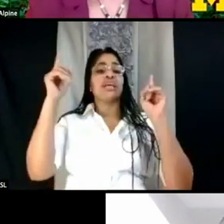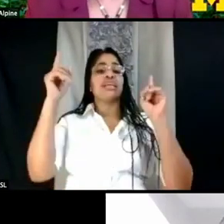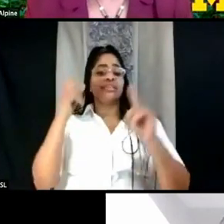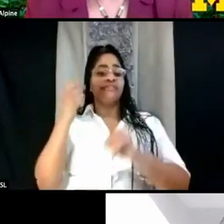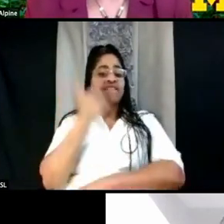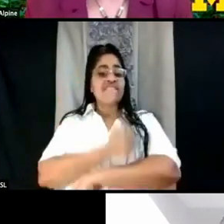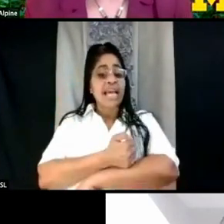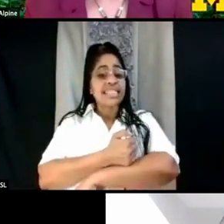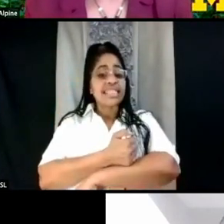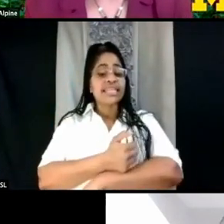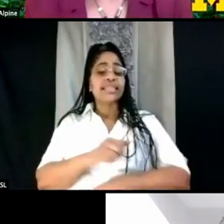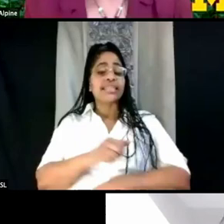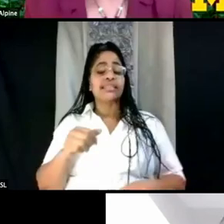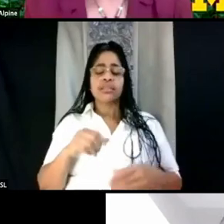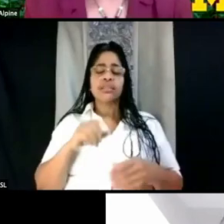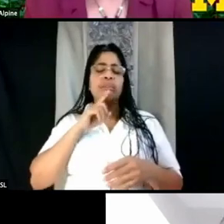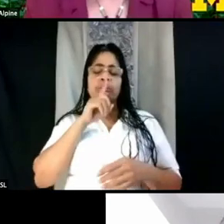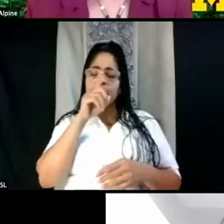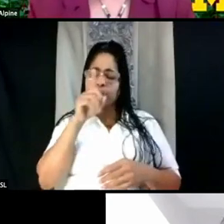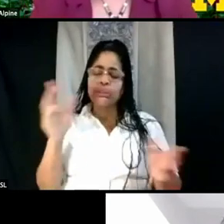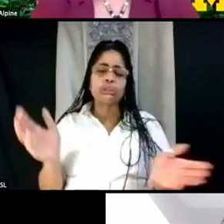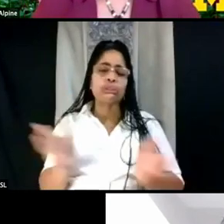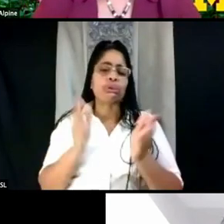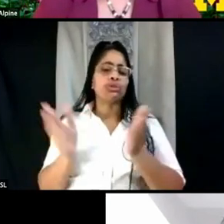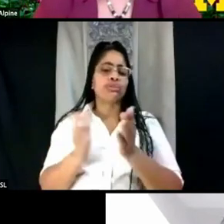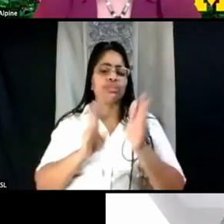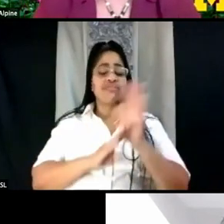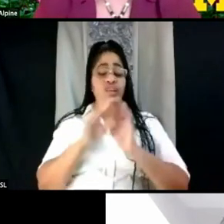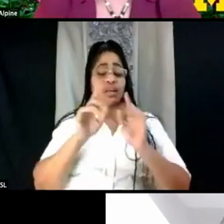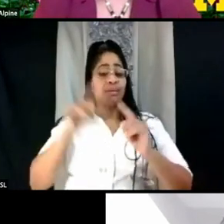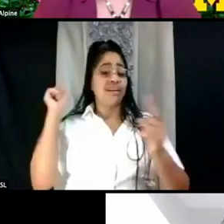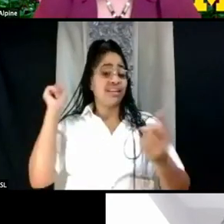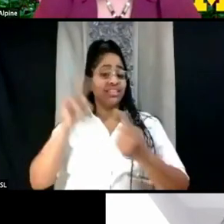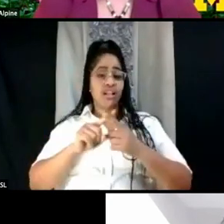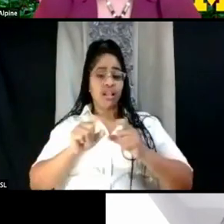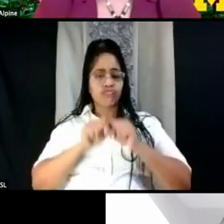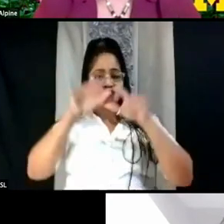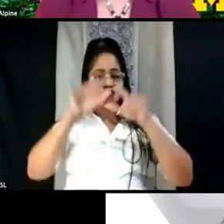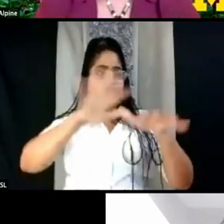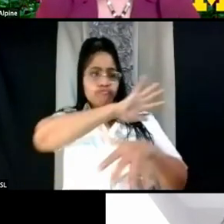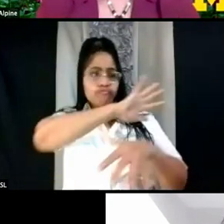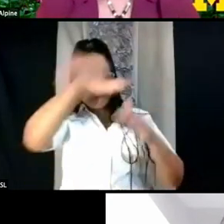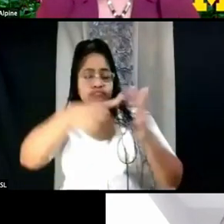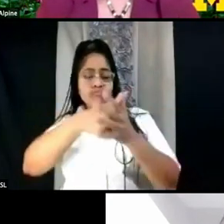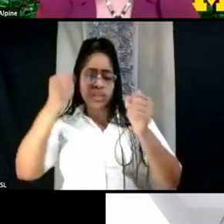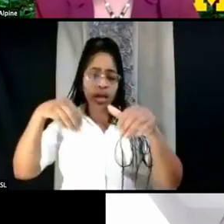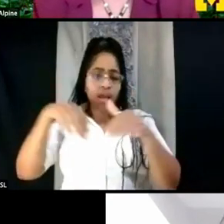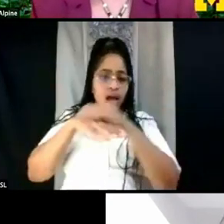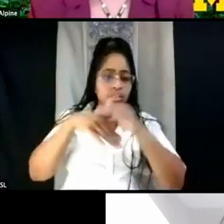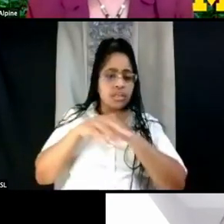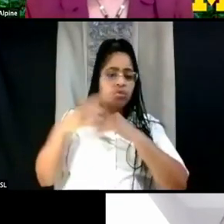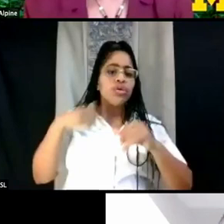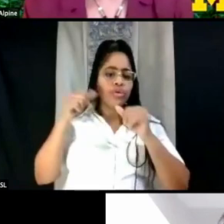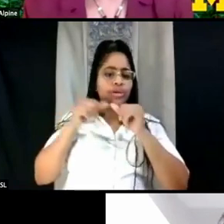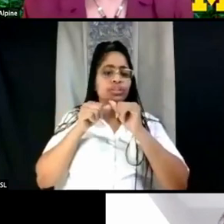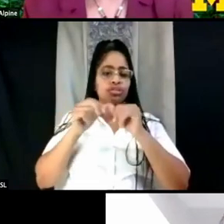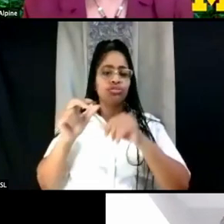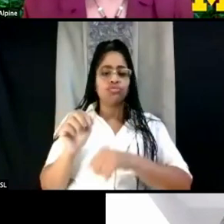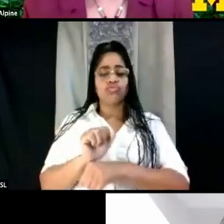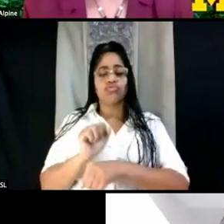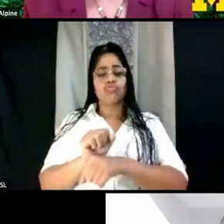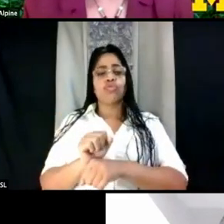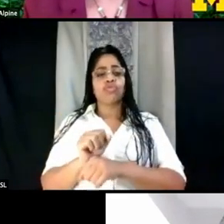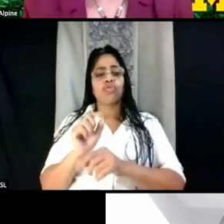an encouraging development, but until there's widespread use, we'll continue to focus on working remotely. And the ability for staff to